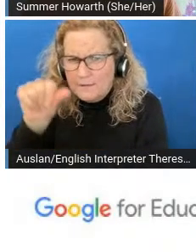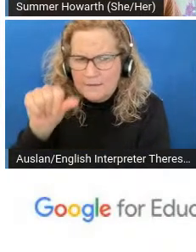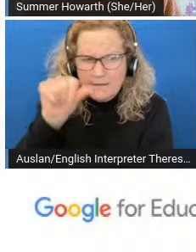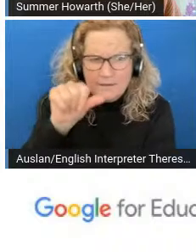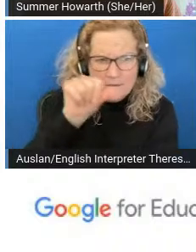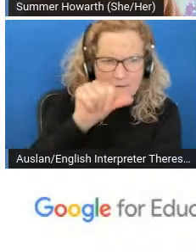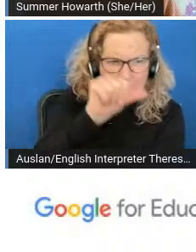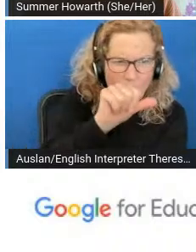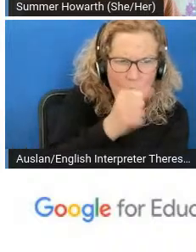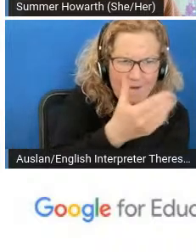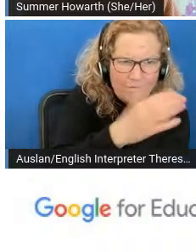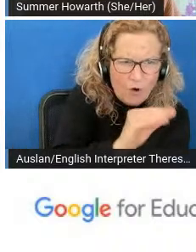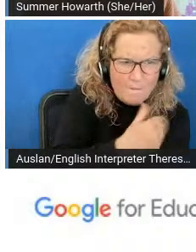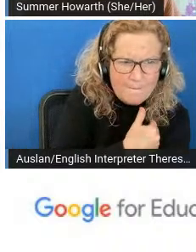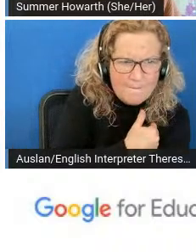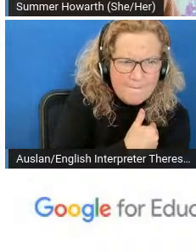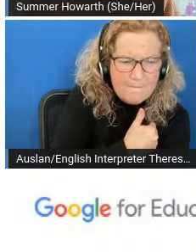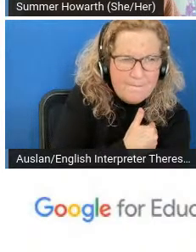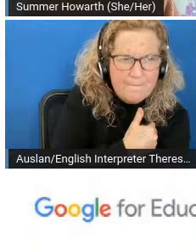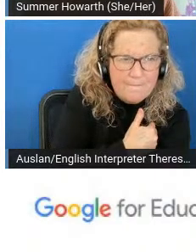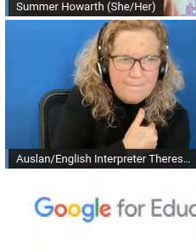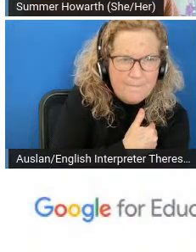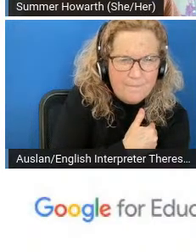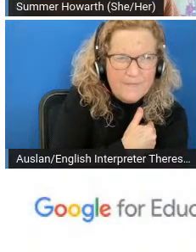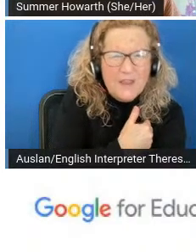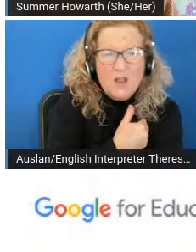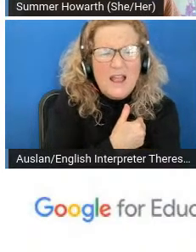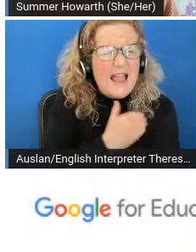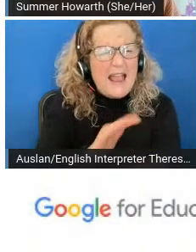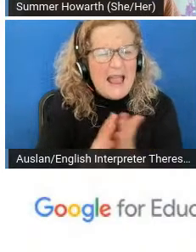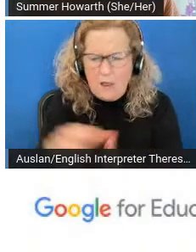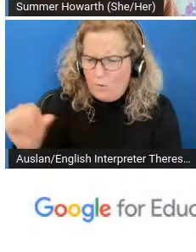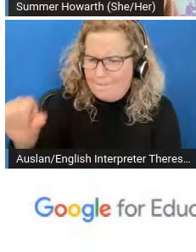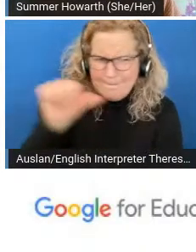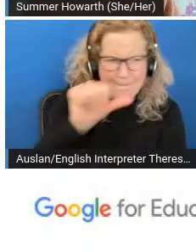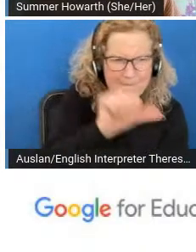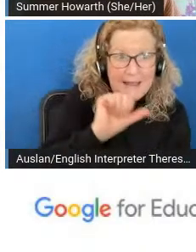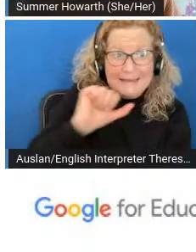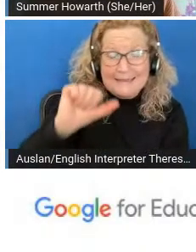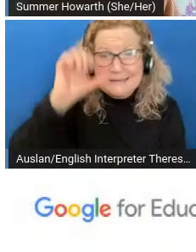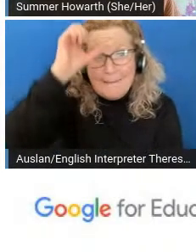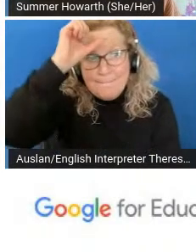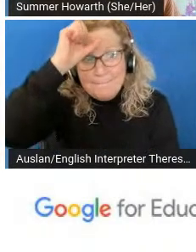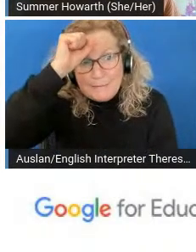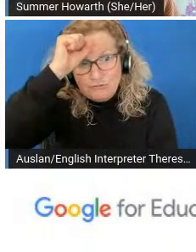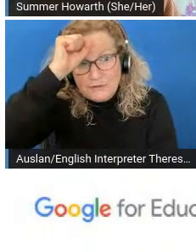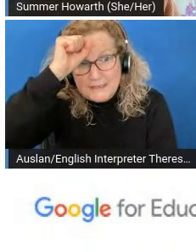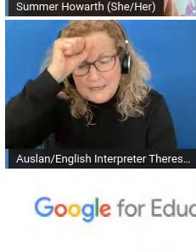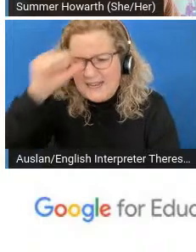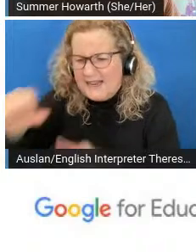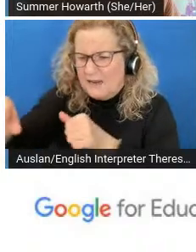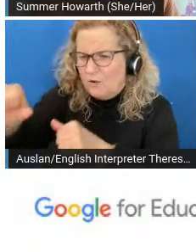by matching kind of bits of his memory and things that he thought of to